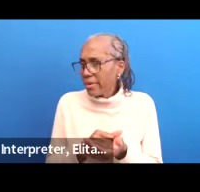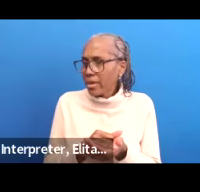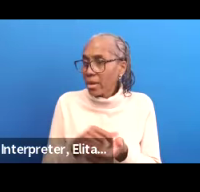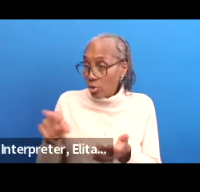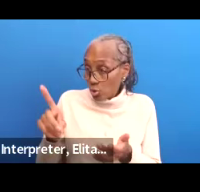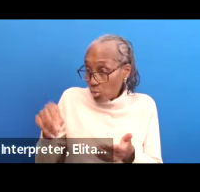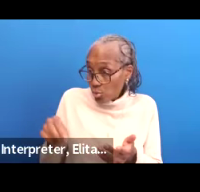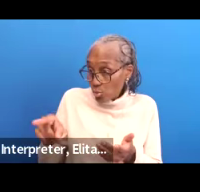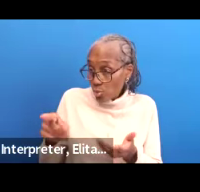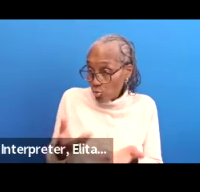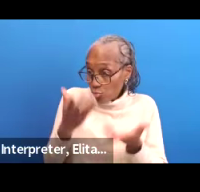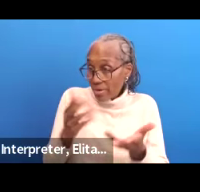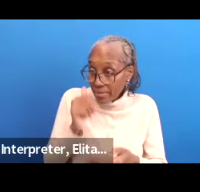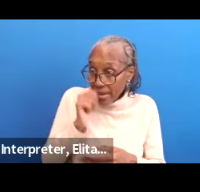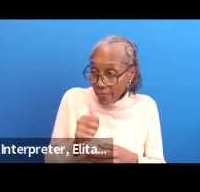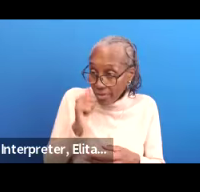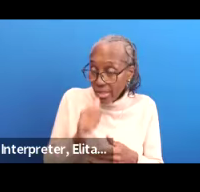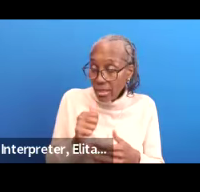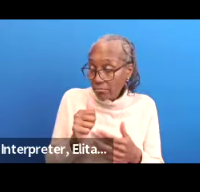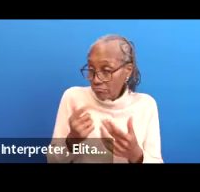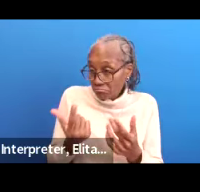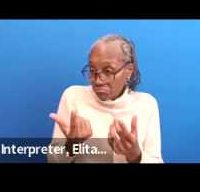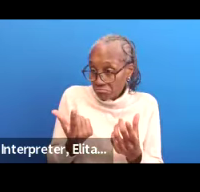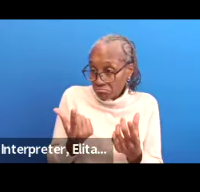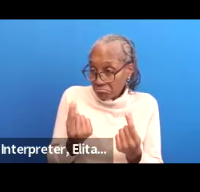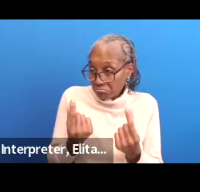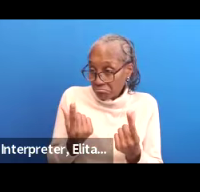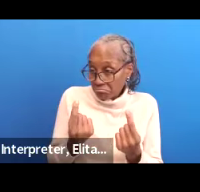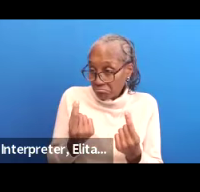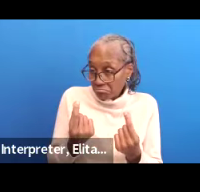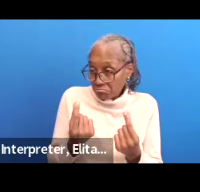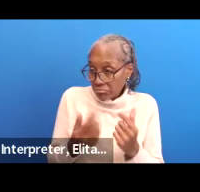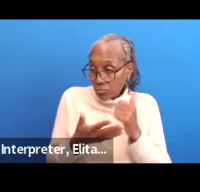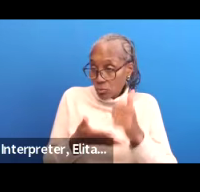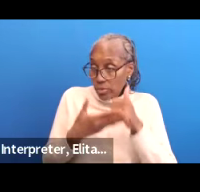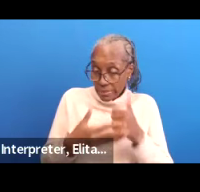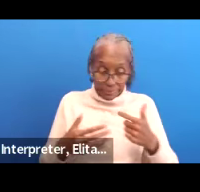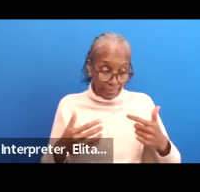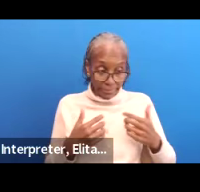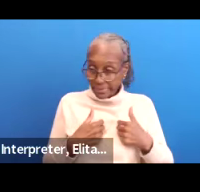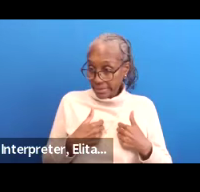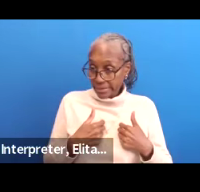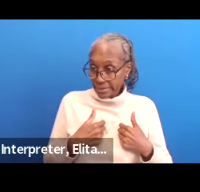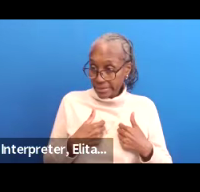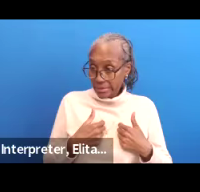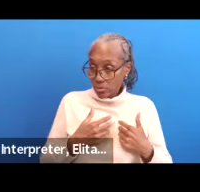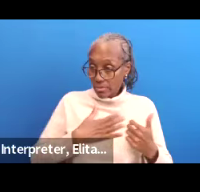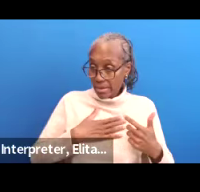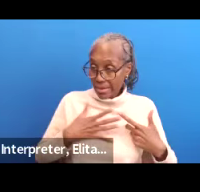I do or I recommend daily to do and to help me with my